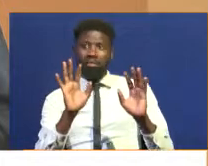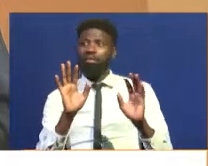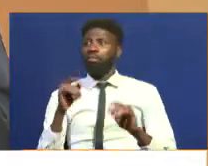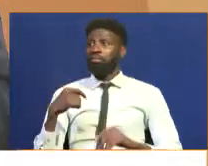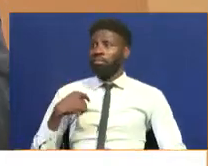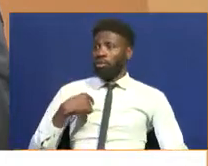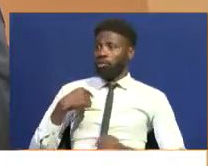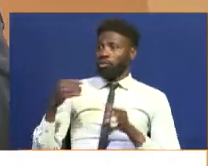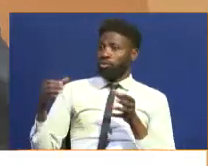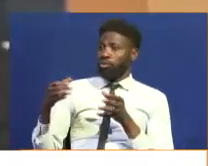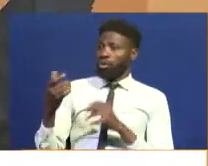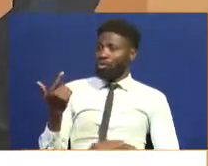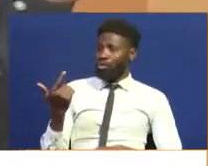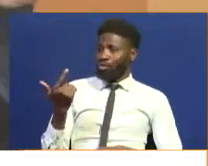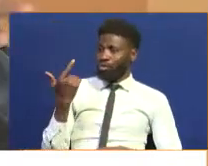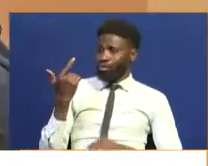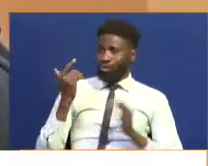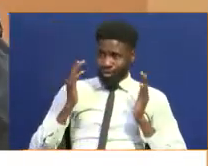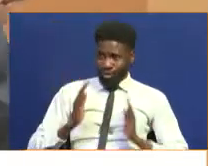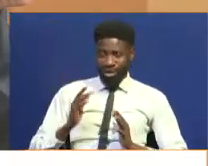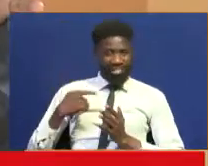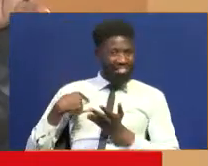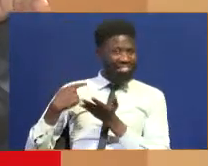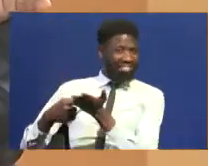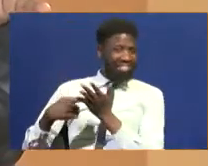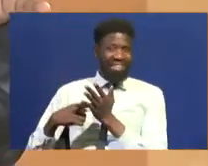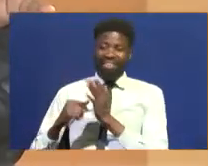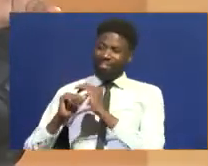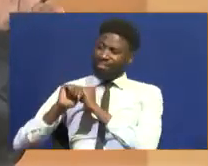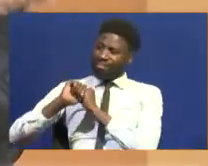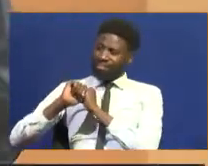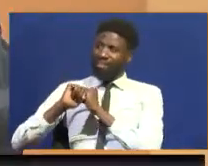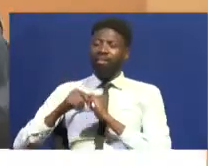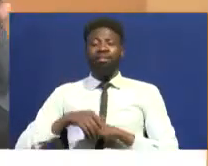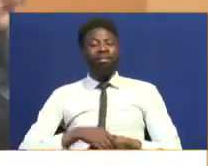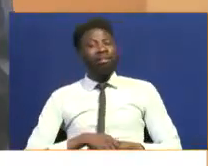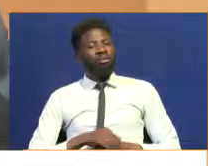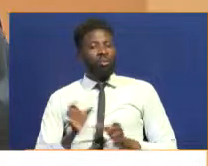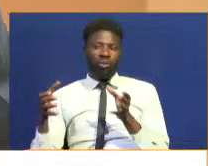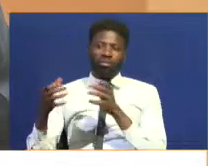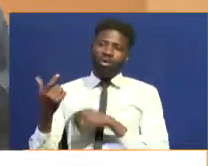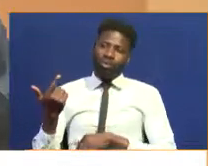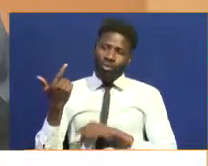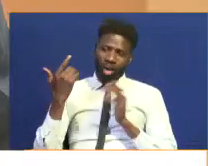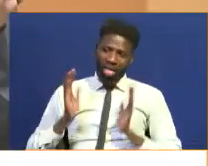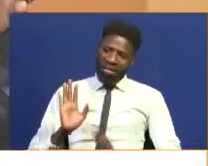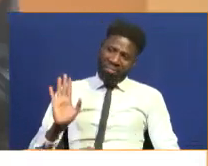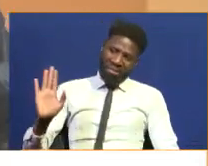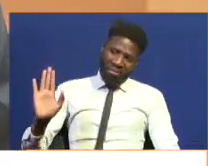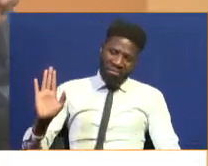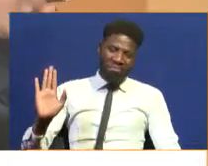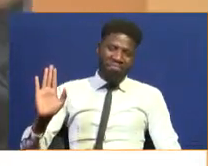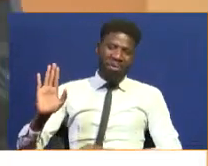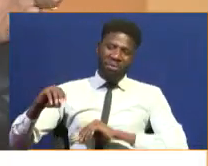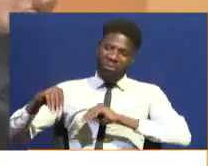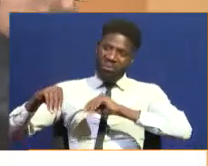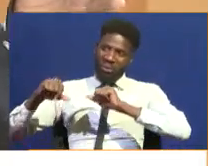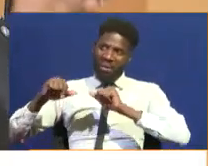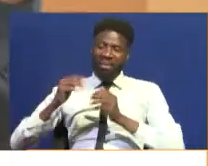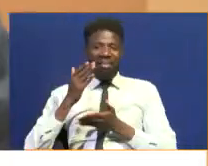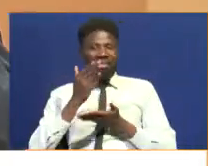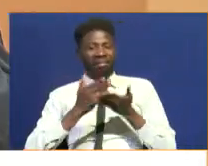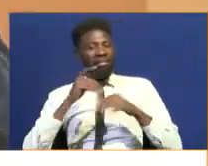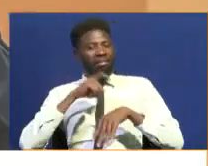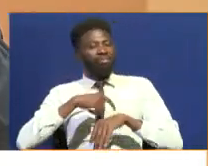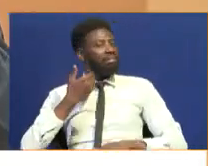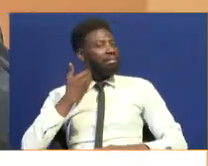is, the territory of lawyers. Mm-hmm. So the showdown and everything. So they may not want a person